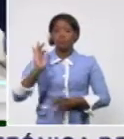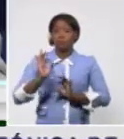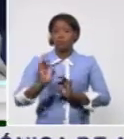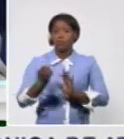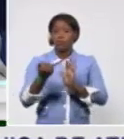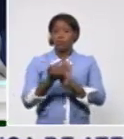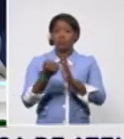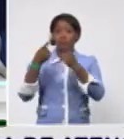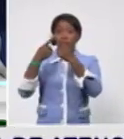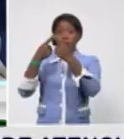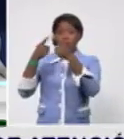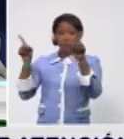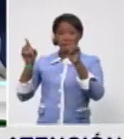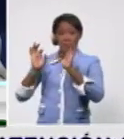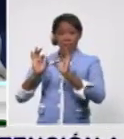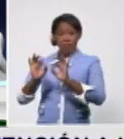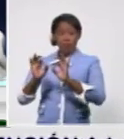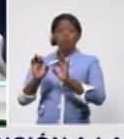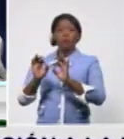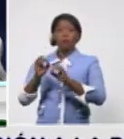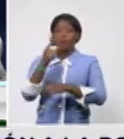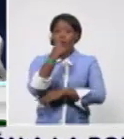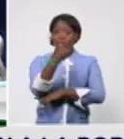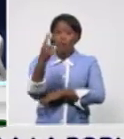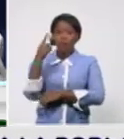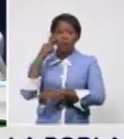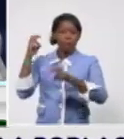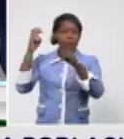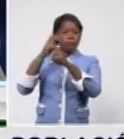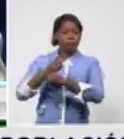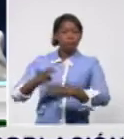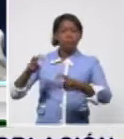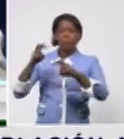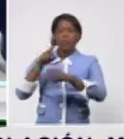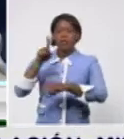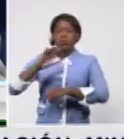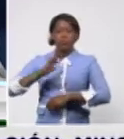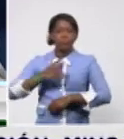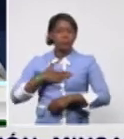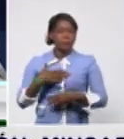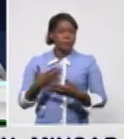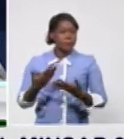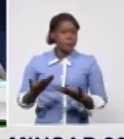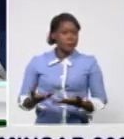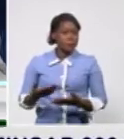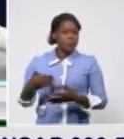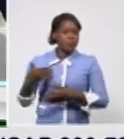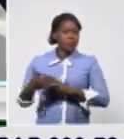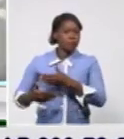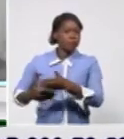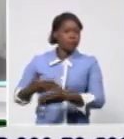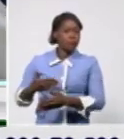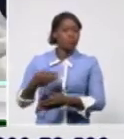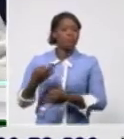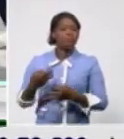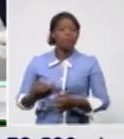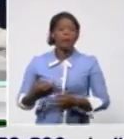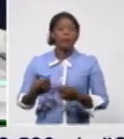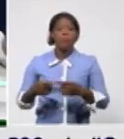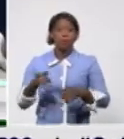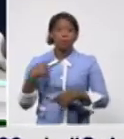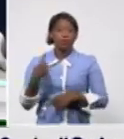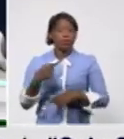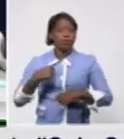89.1% of all diagnosed cases in Cuba, had contact with someone who